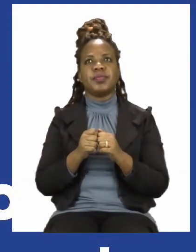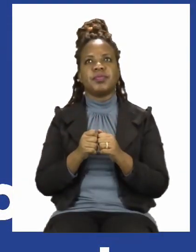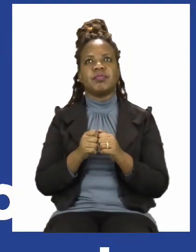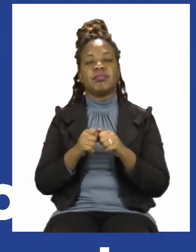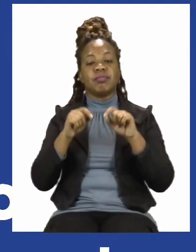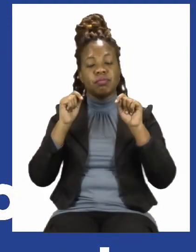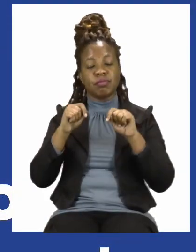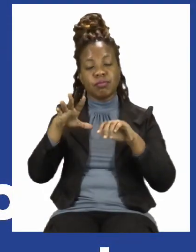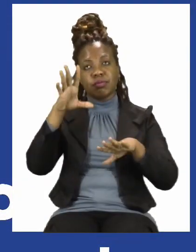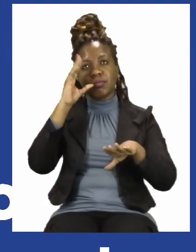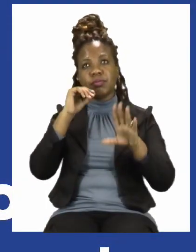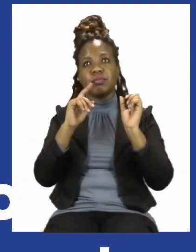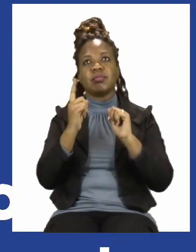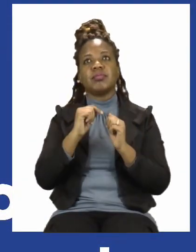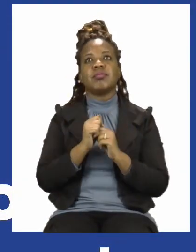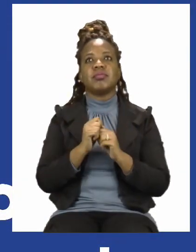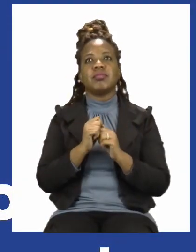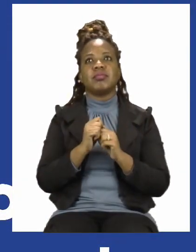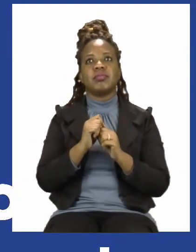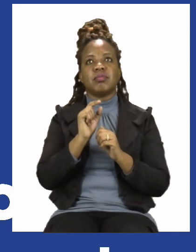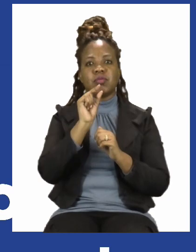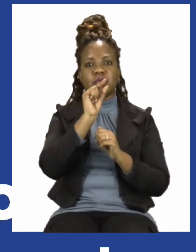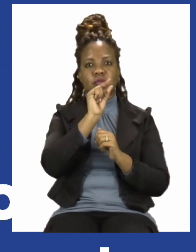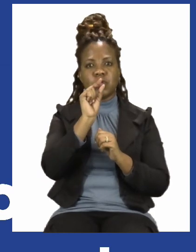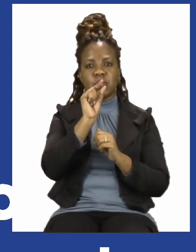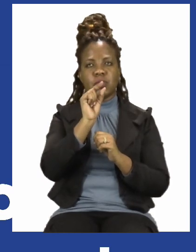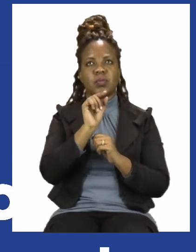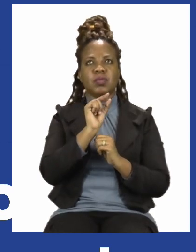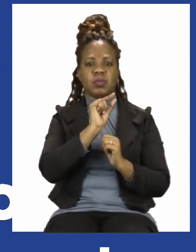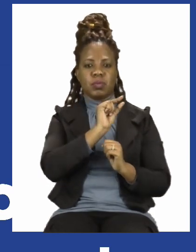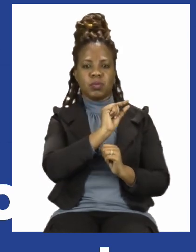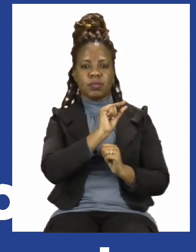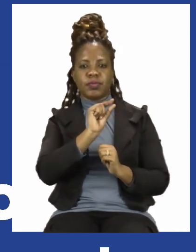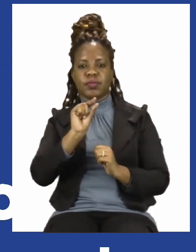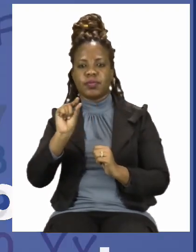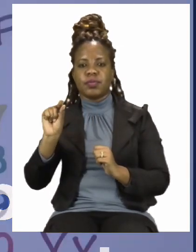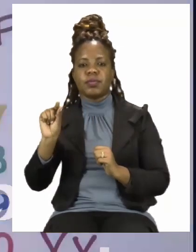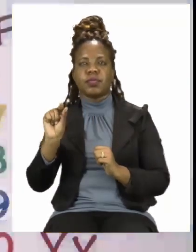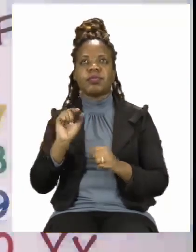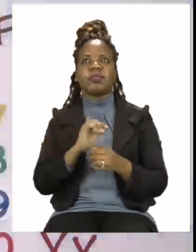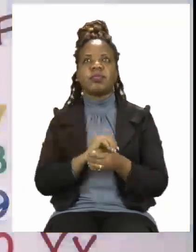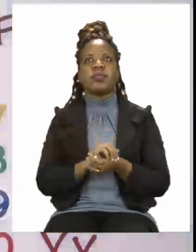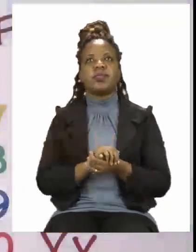lesson, we will be doing words and sentences.